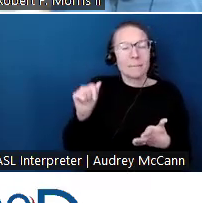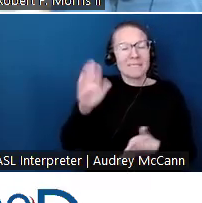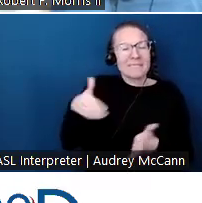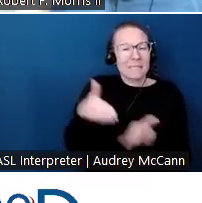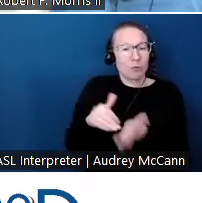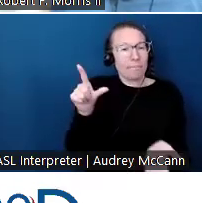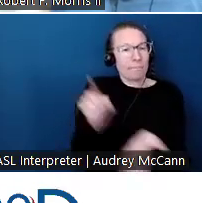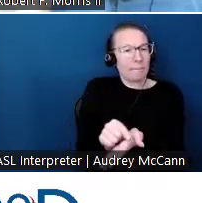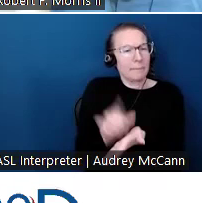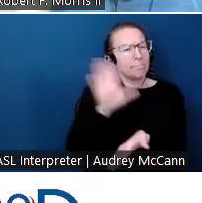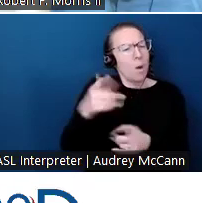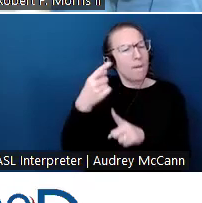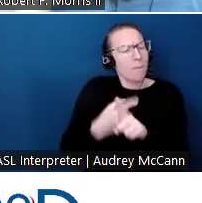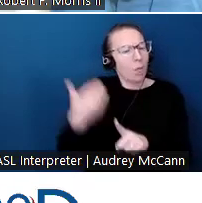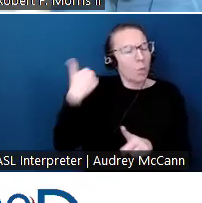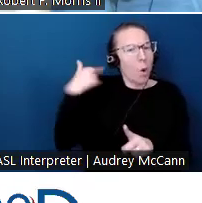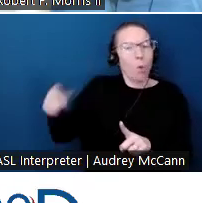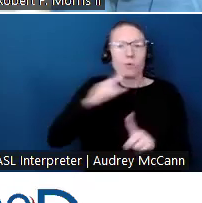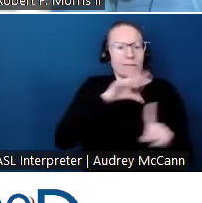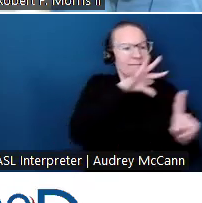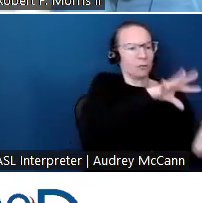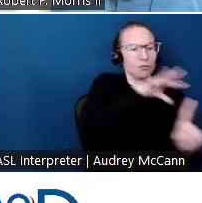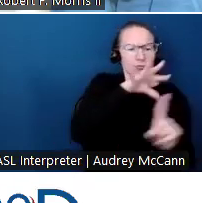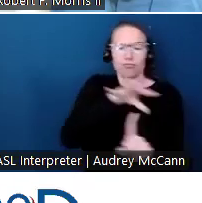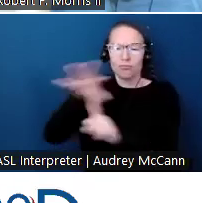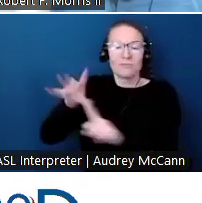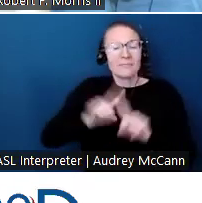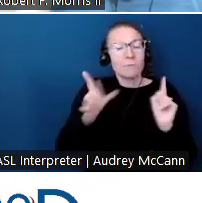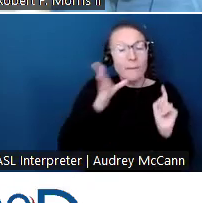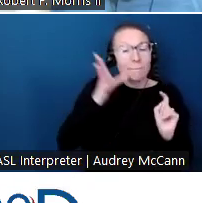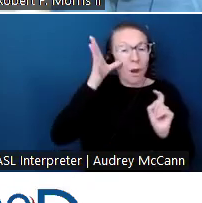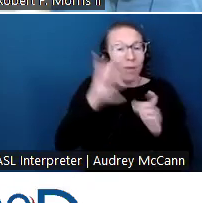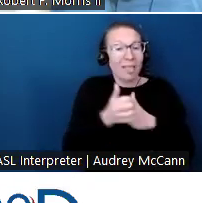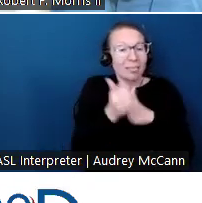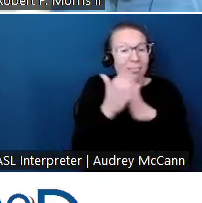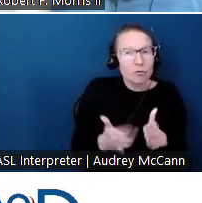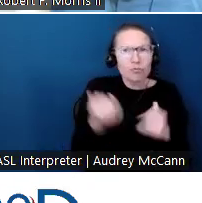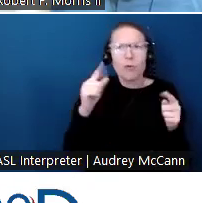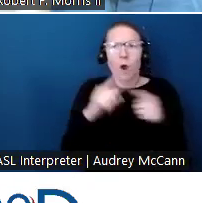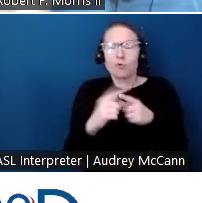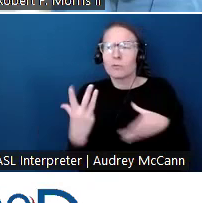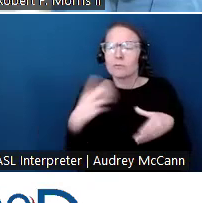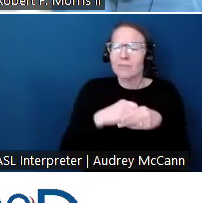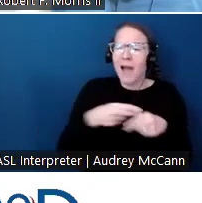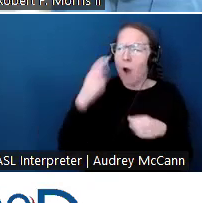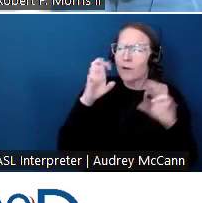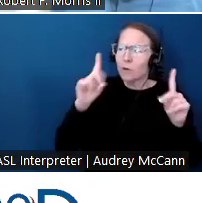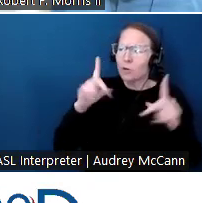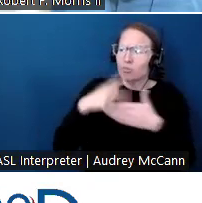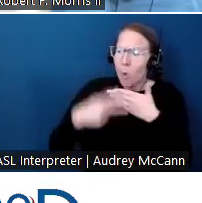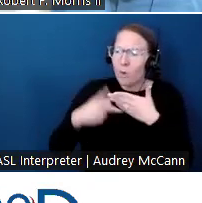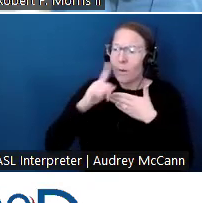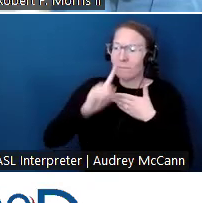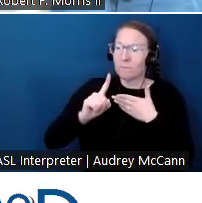it features different parent leaders who are working to create inclusive higher education programs for people with disabilities in their